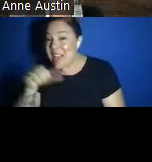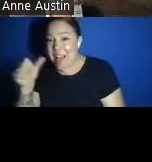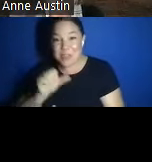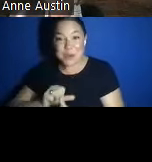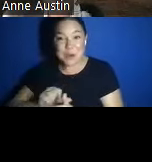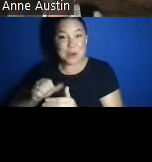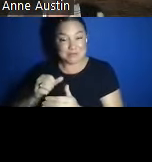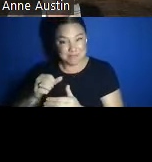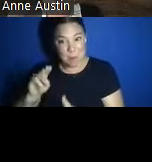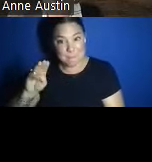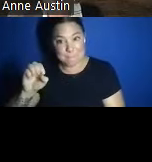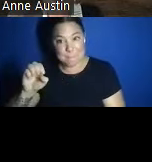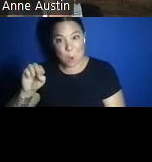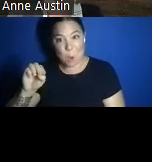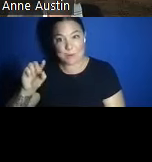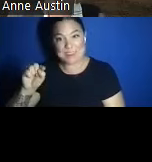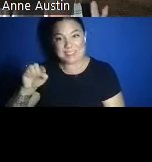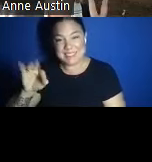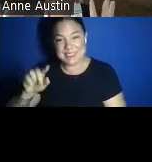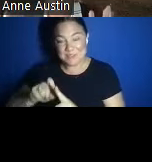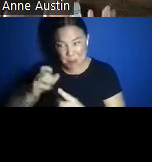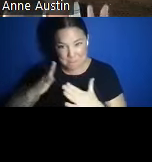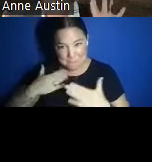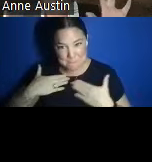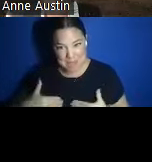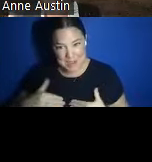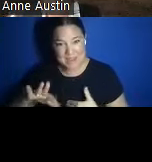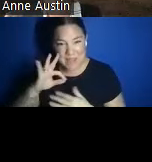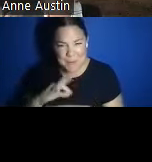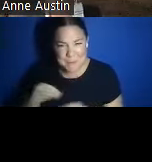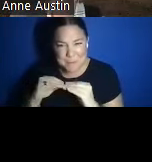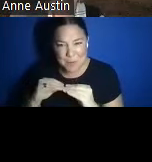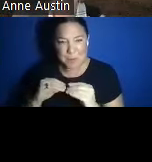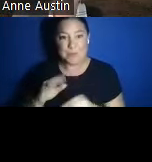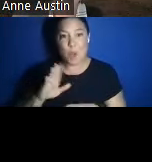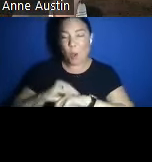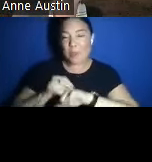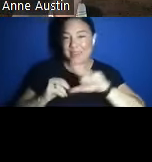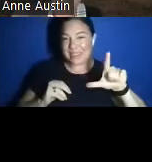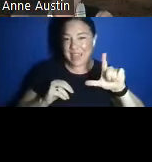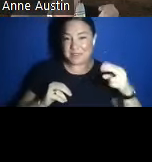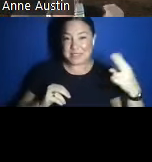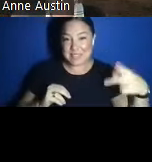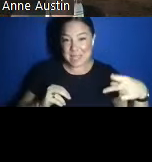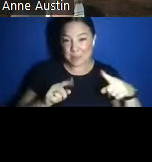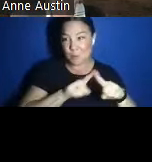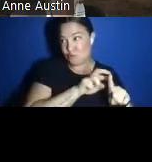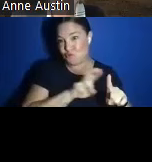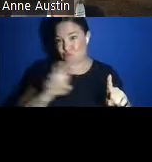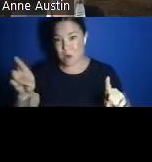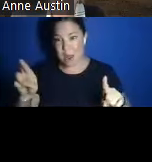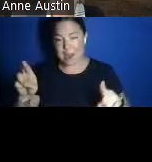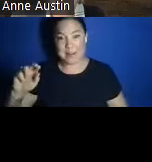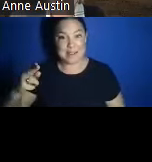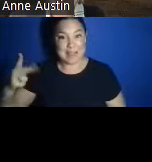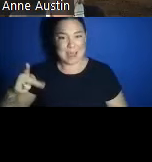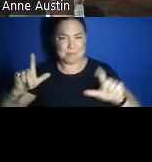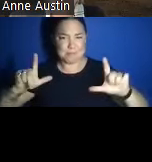And when we look at this reconstruction, I show you from her left hip all the way to the right hip, we see Bes from corner to